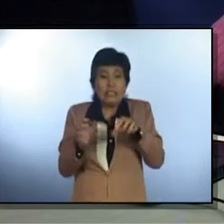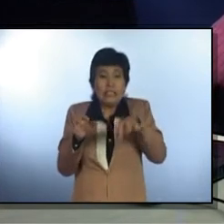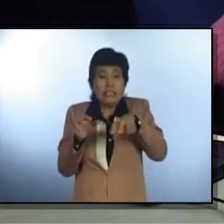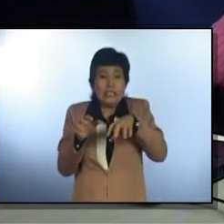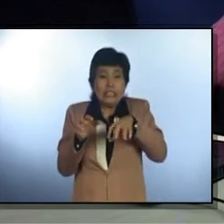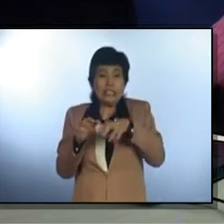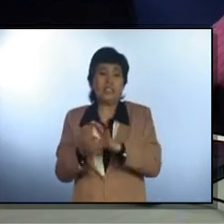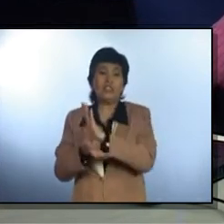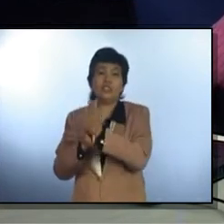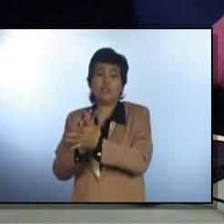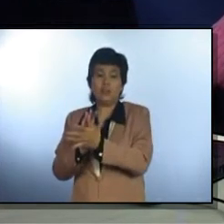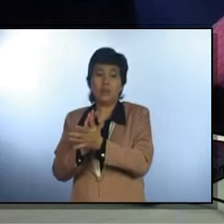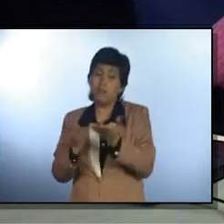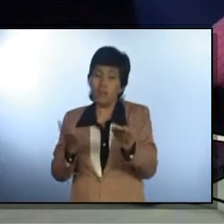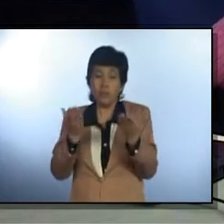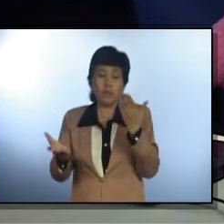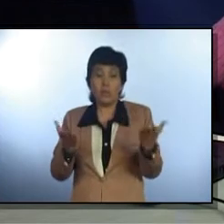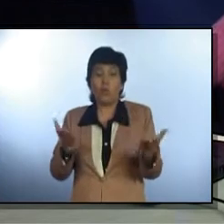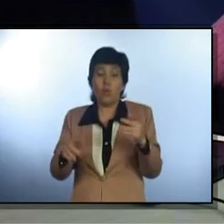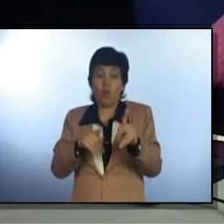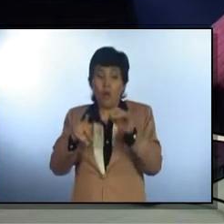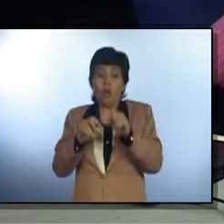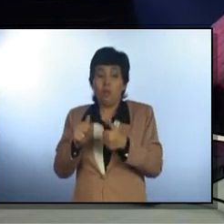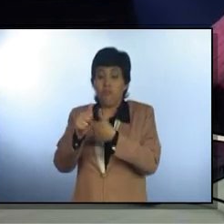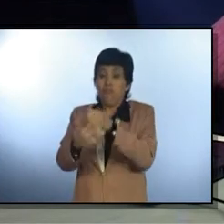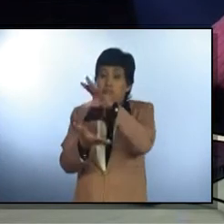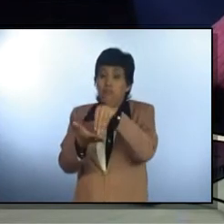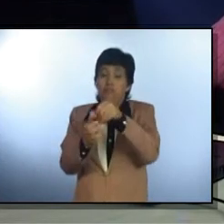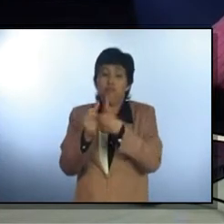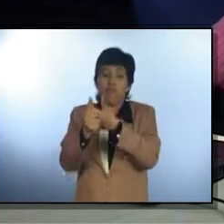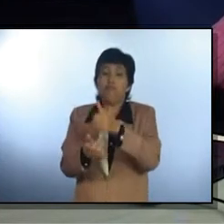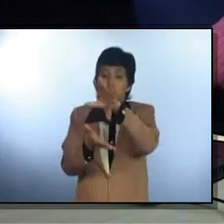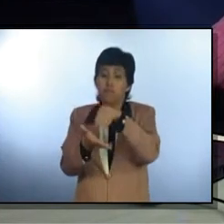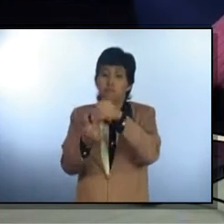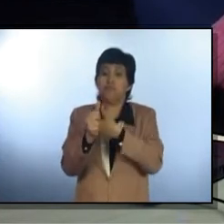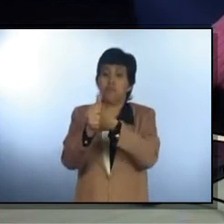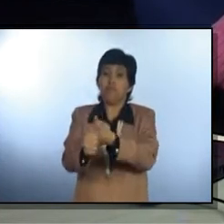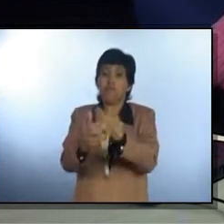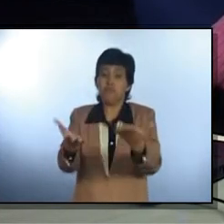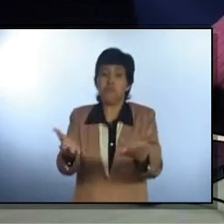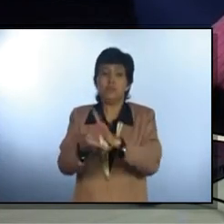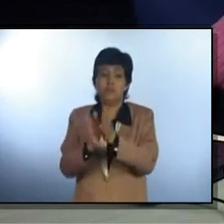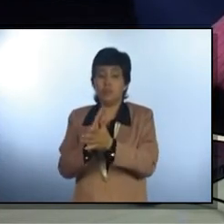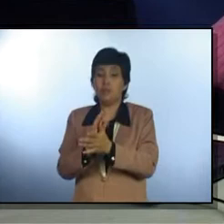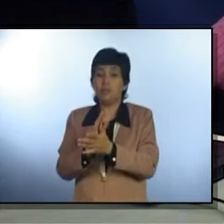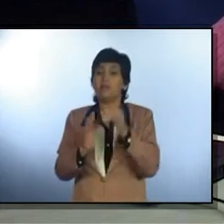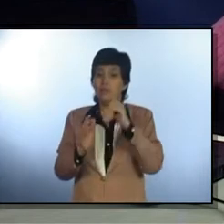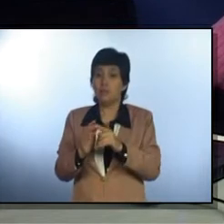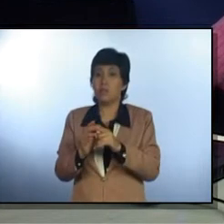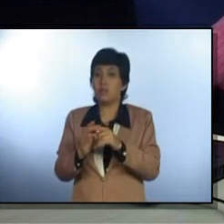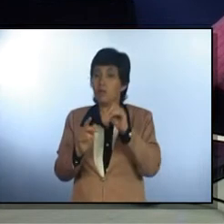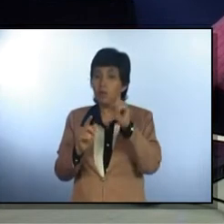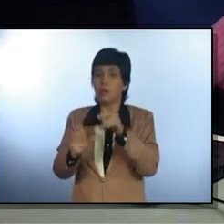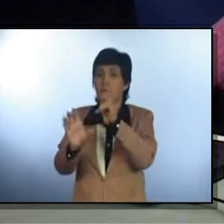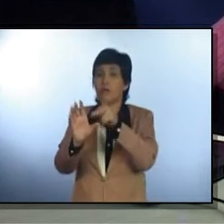And unconsciously, the person might do that, okay? Now, after they've done this experiment, they notice and they observe